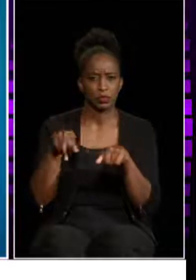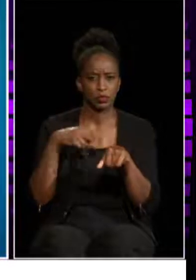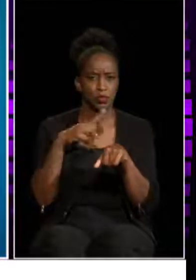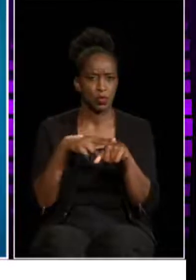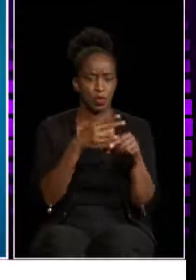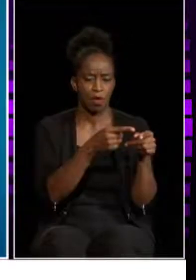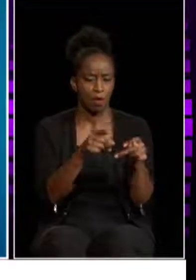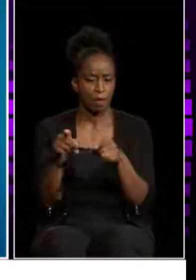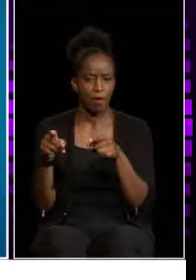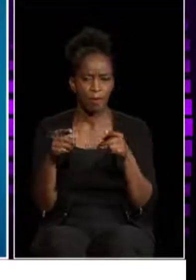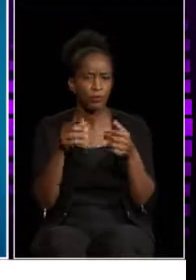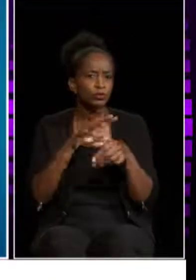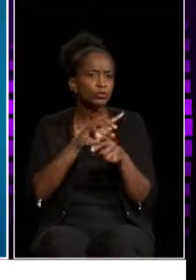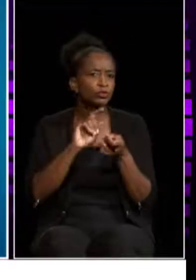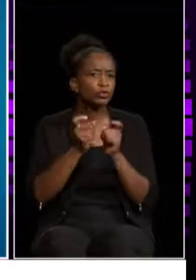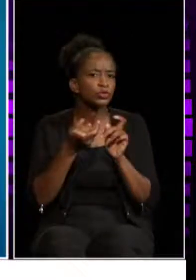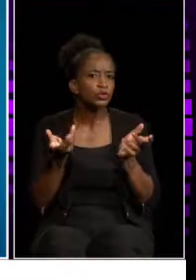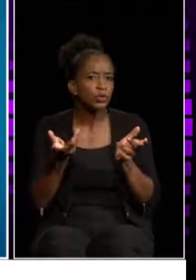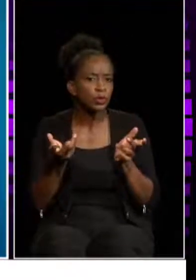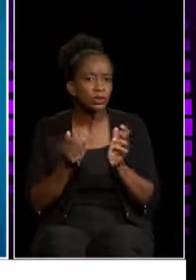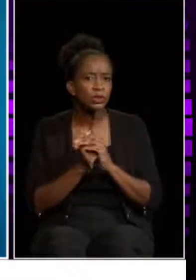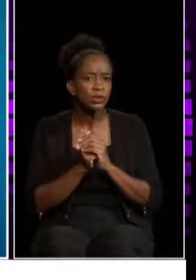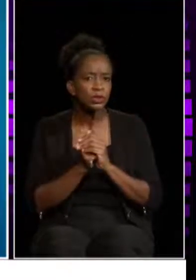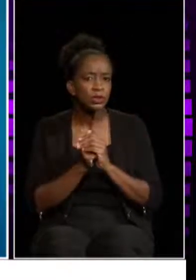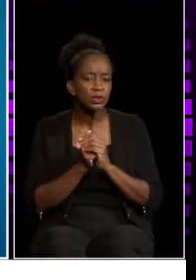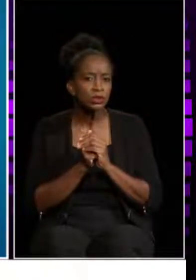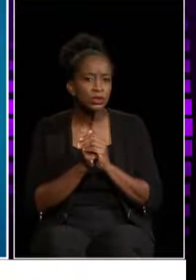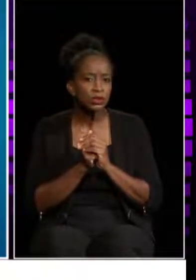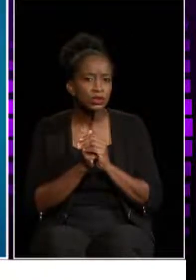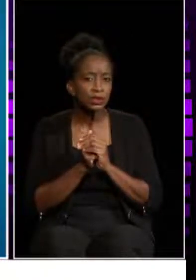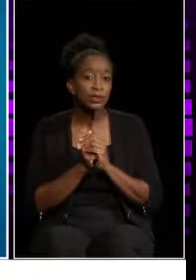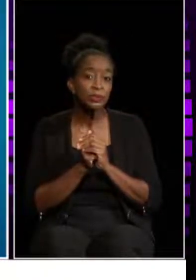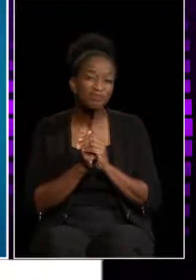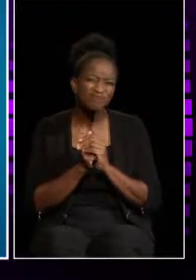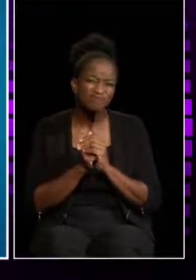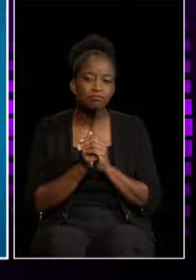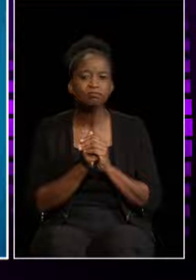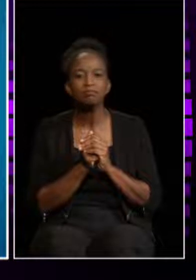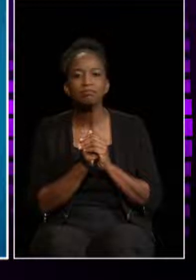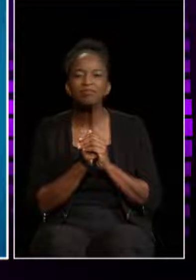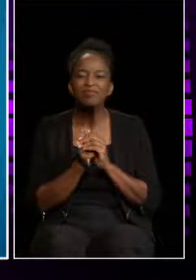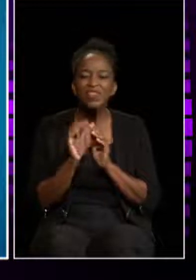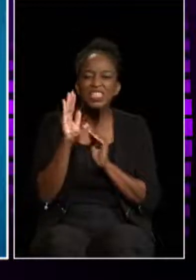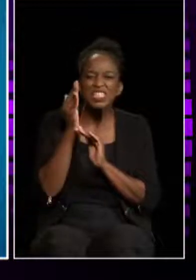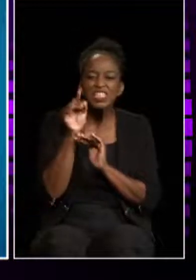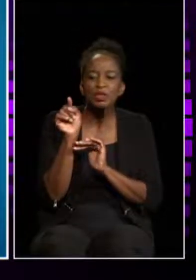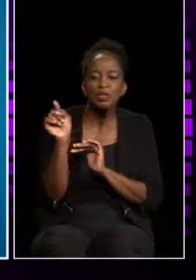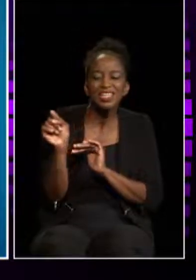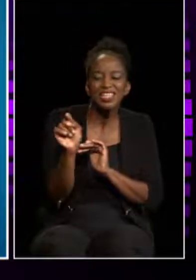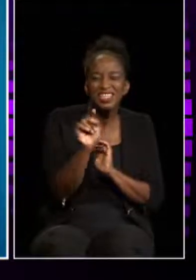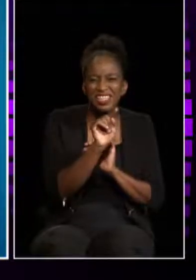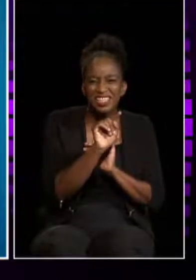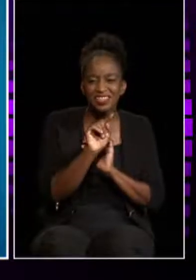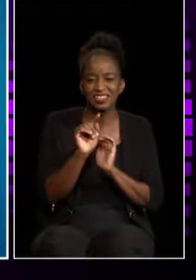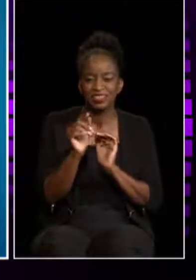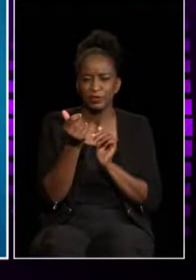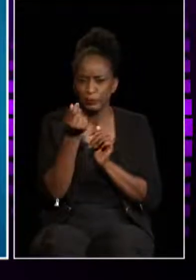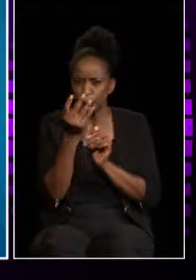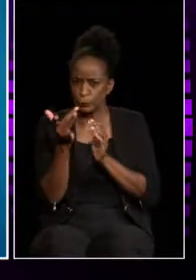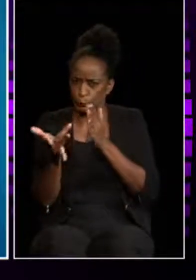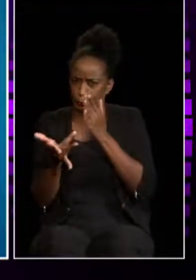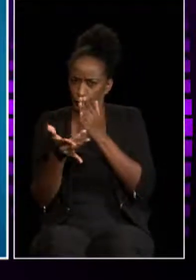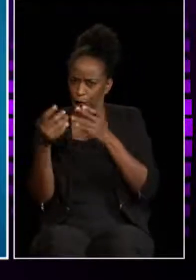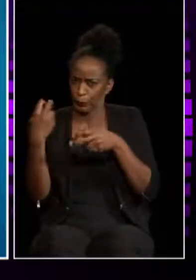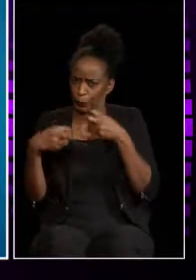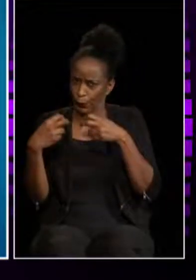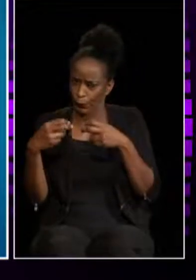Okay, so we seem to have a little technical difficulty at this point in time, so what we're going to do is introduce our second video discussing mental health with